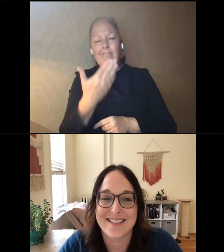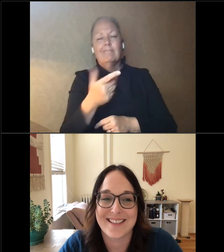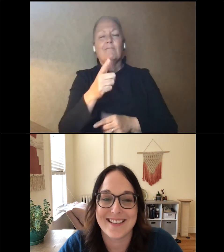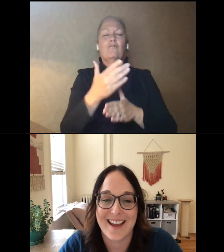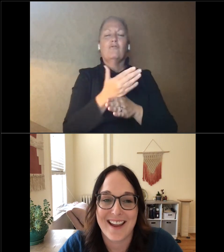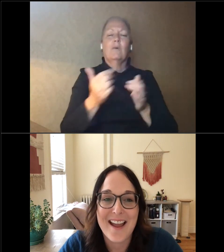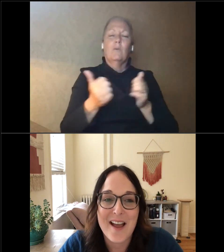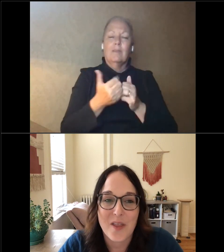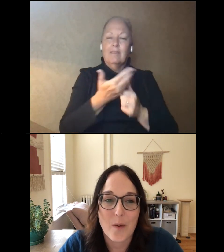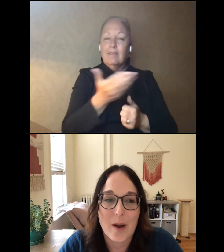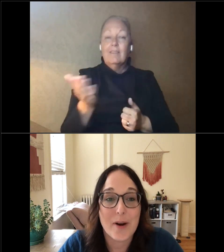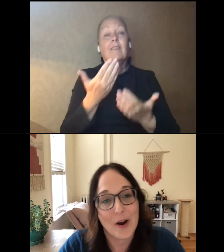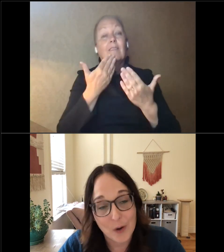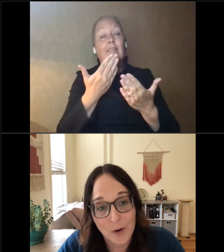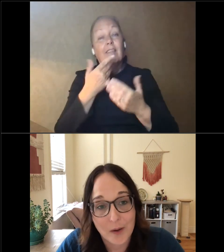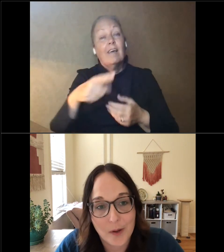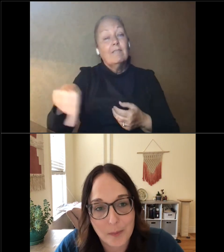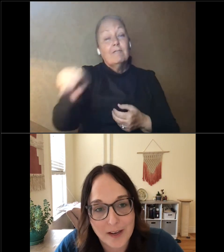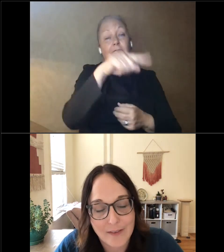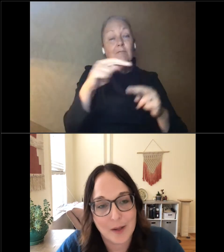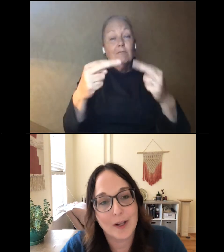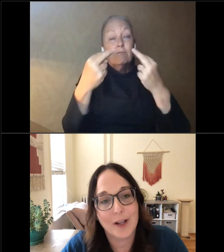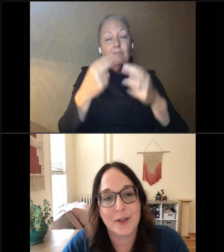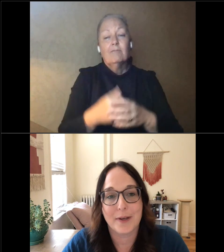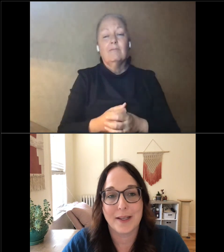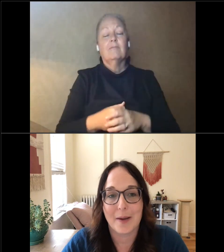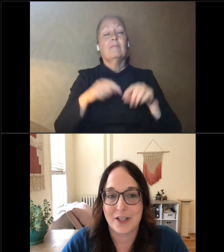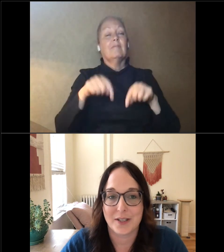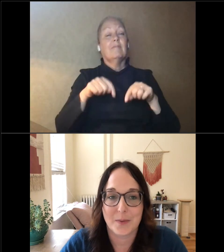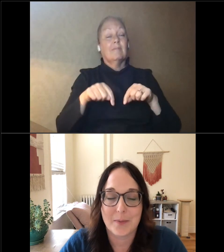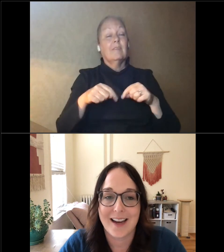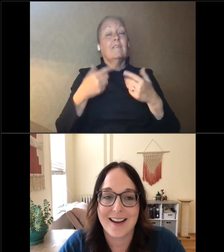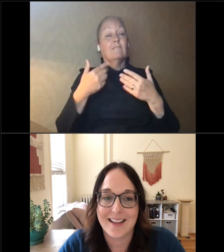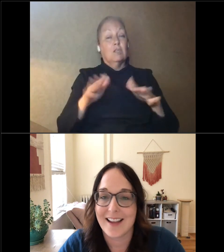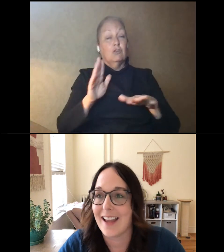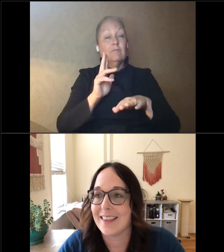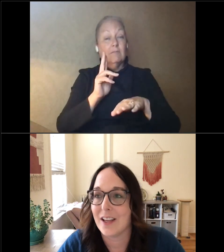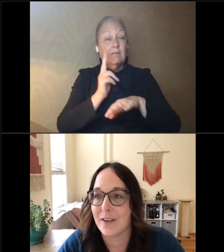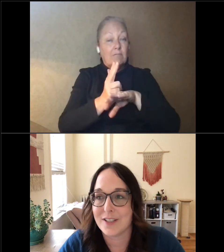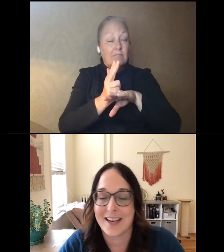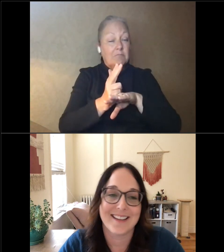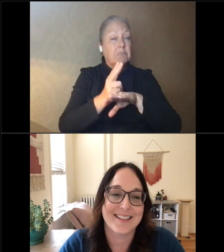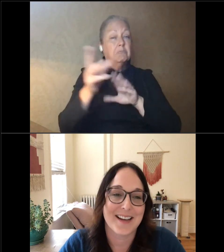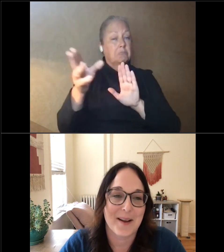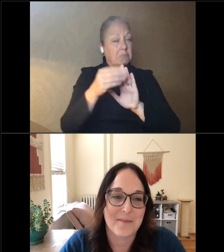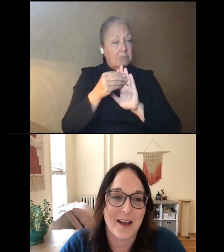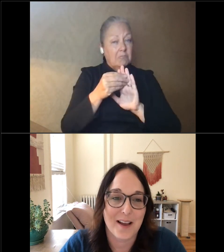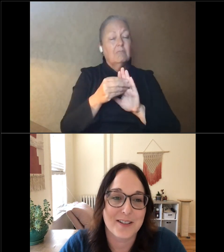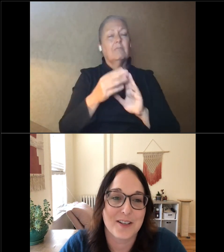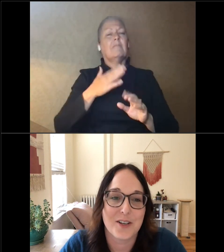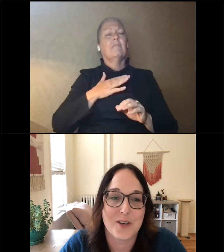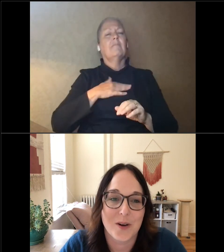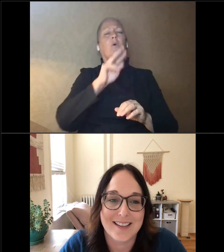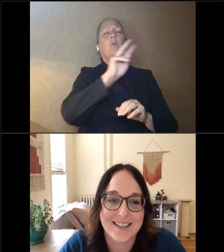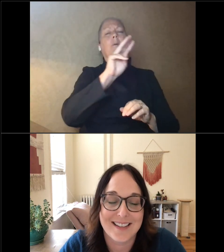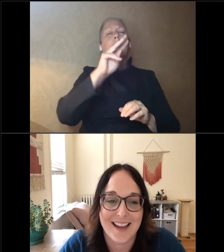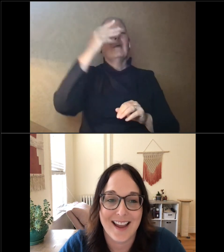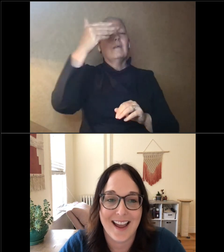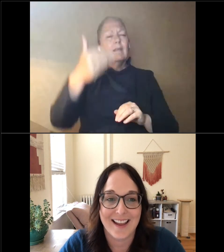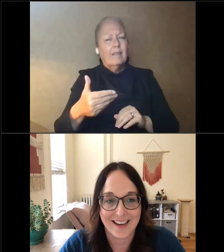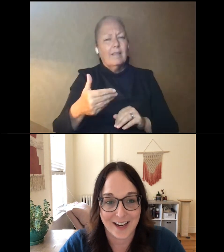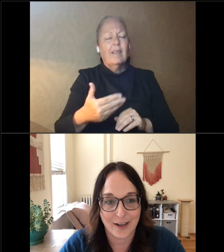for joining us today. The webinar recording will be available on the RelabHS website, and again, thank you for taking the time to